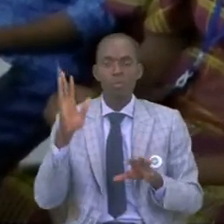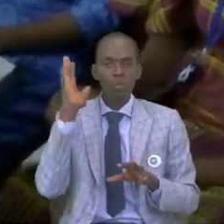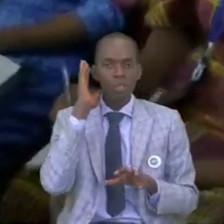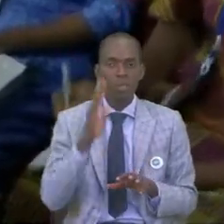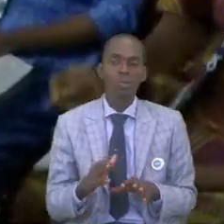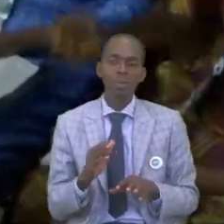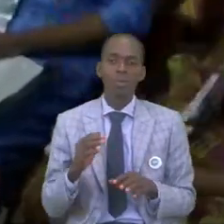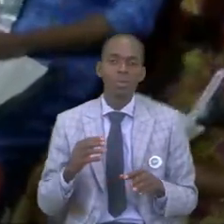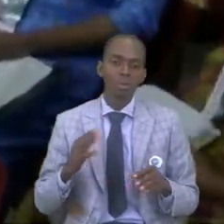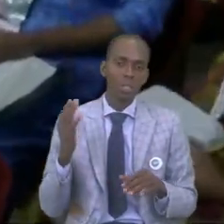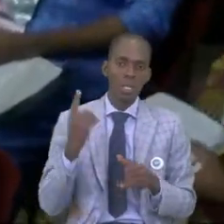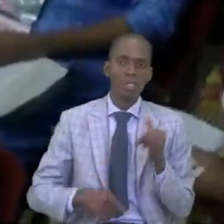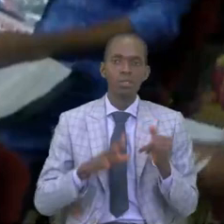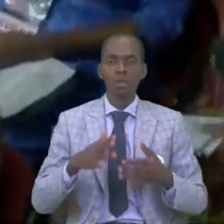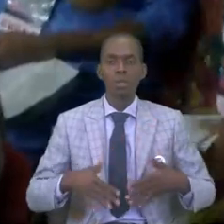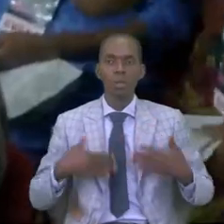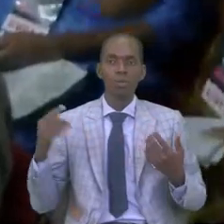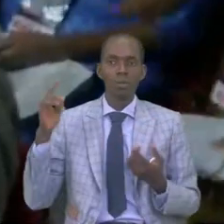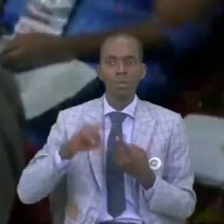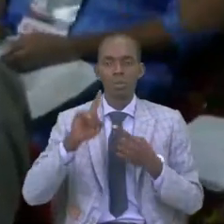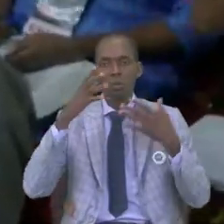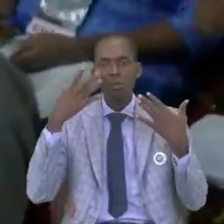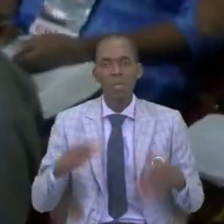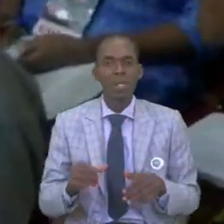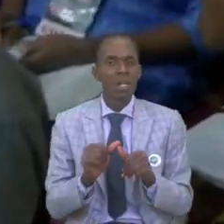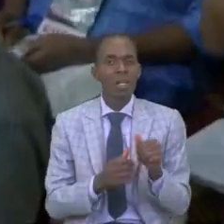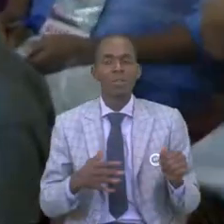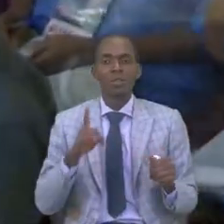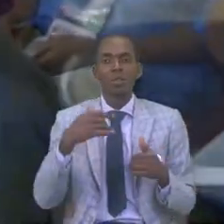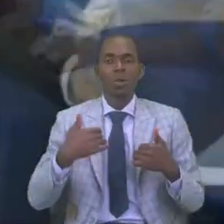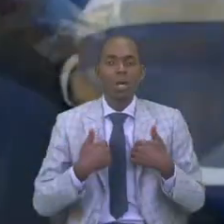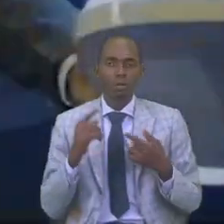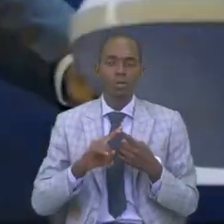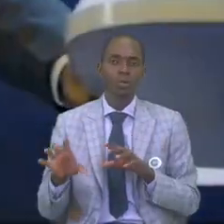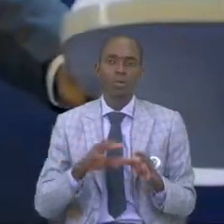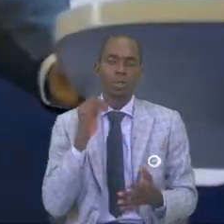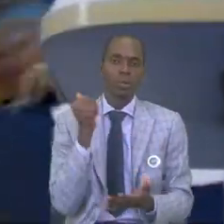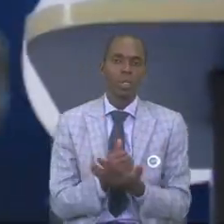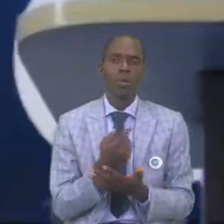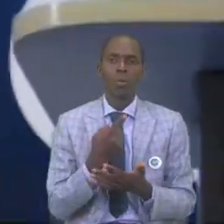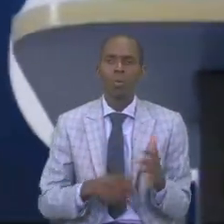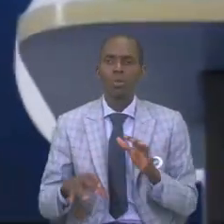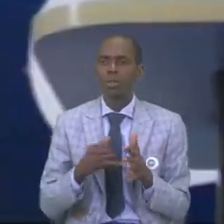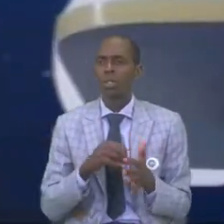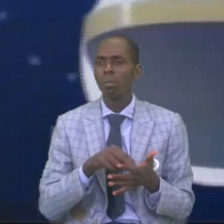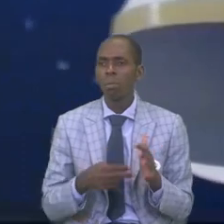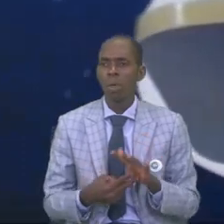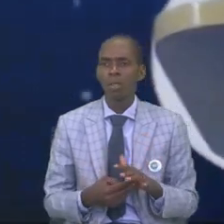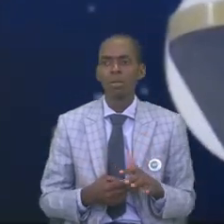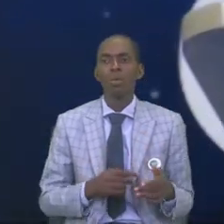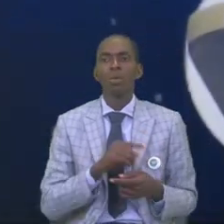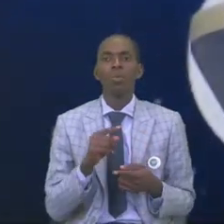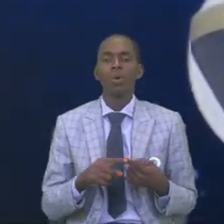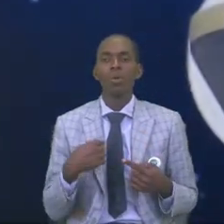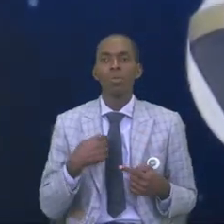until you finish everything you have to do. Yeah. What does that mean? When you are writing,